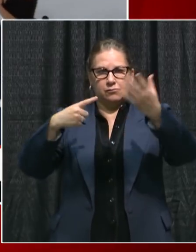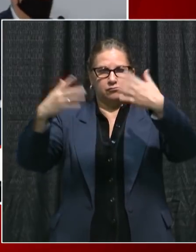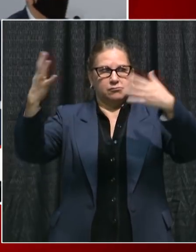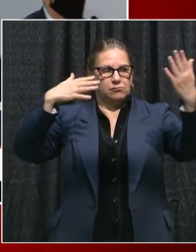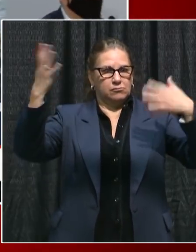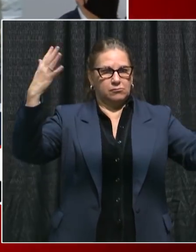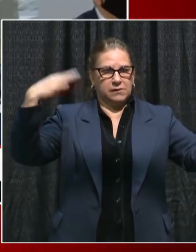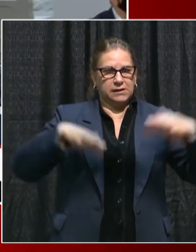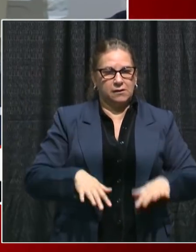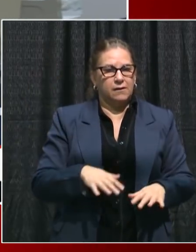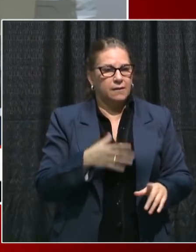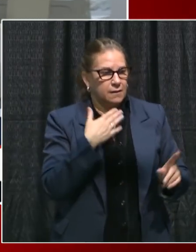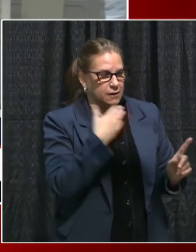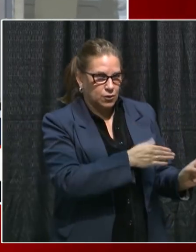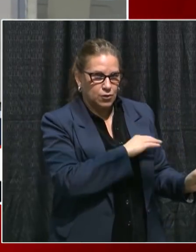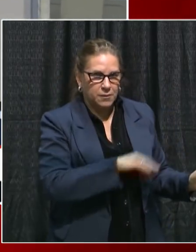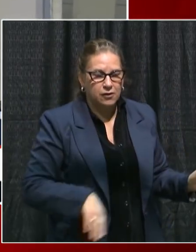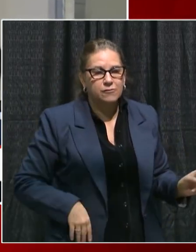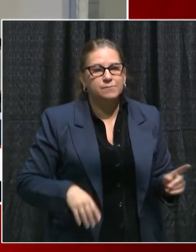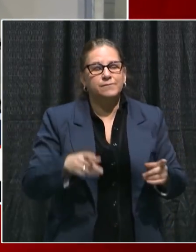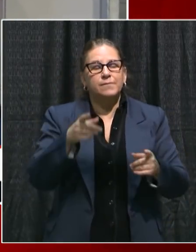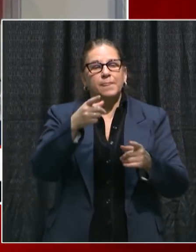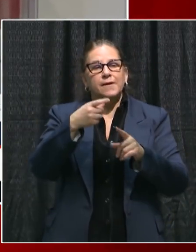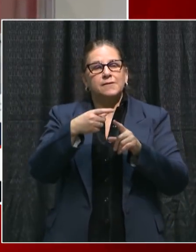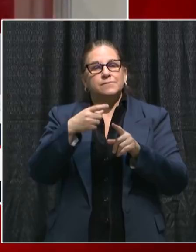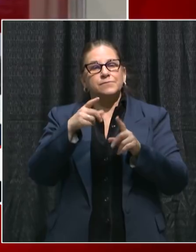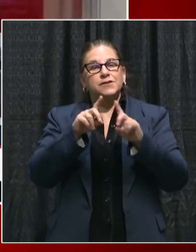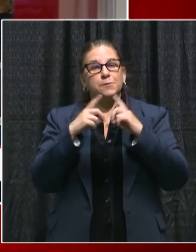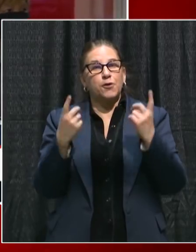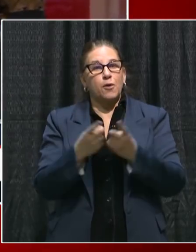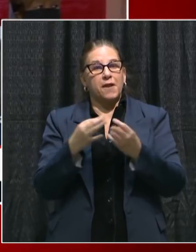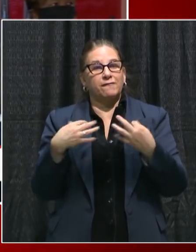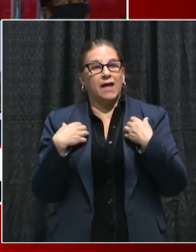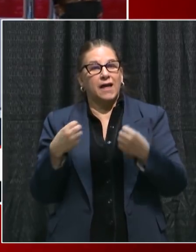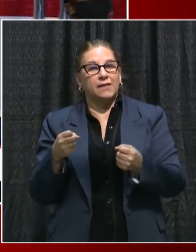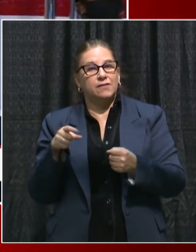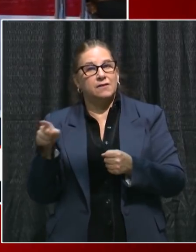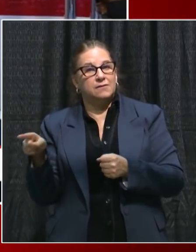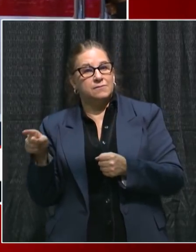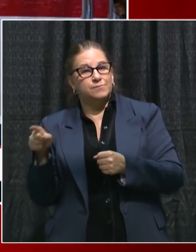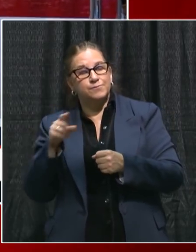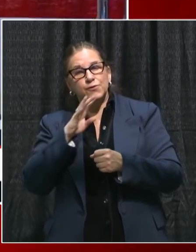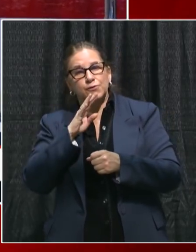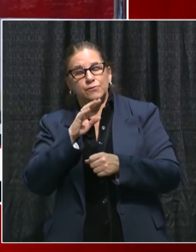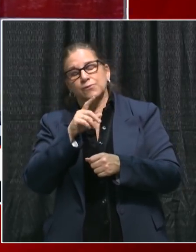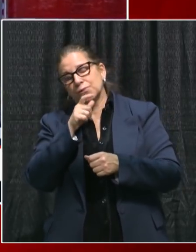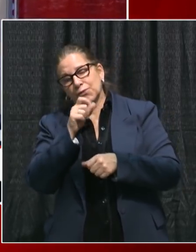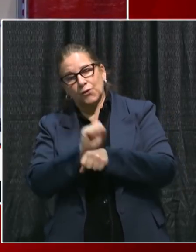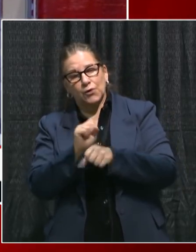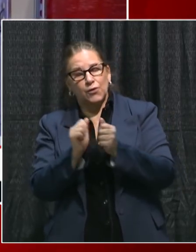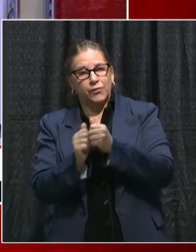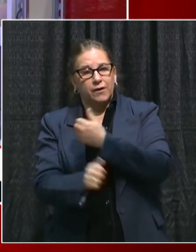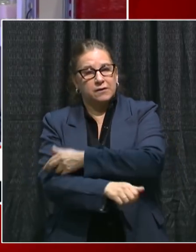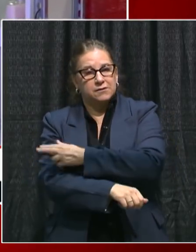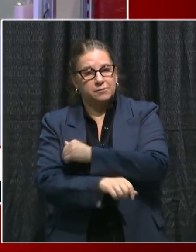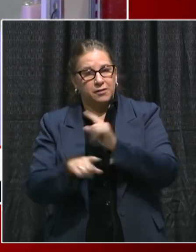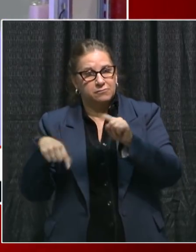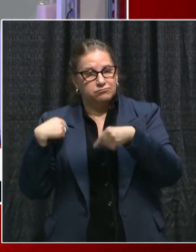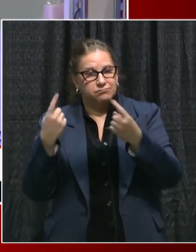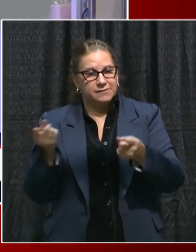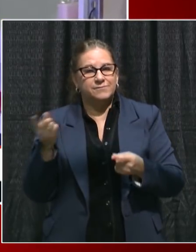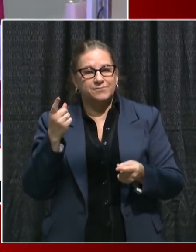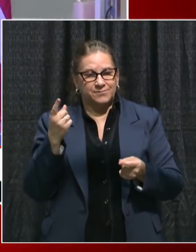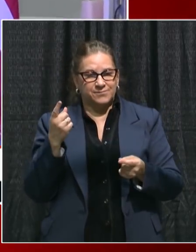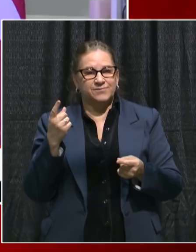are the folks that have been working with the hospitals throughout this, has increased its capacity